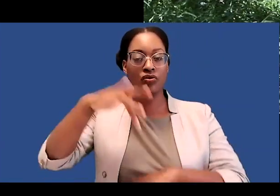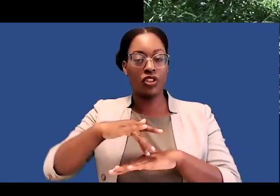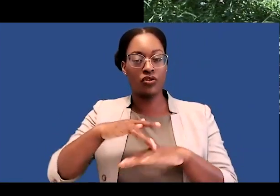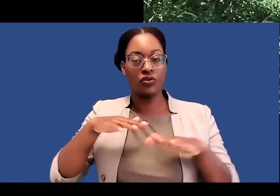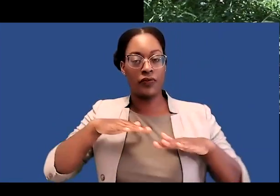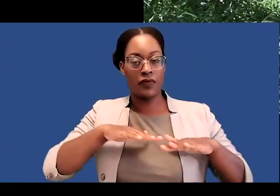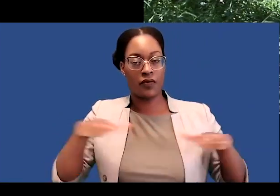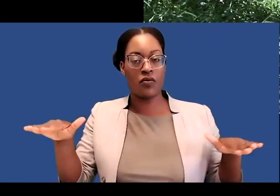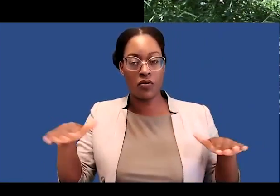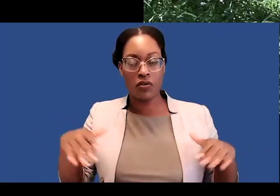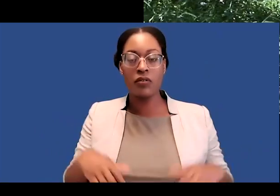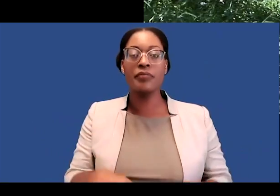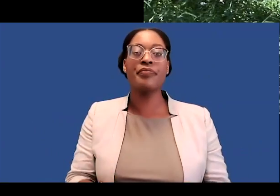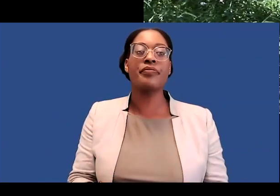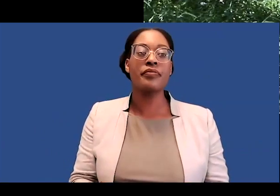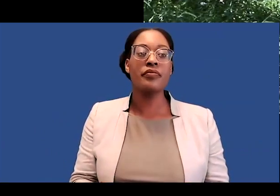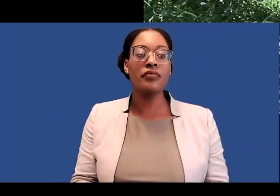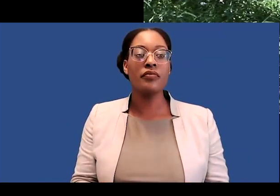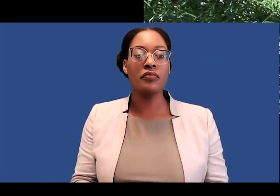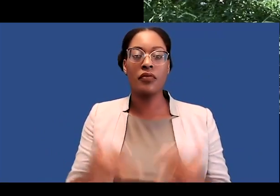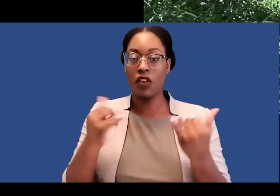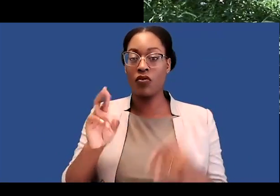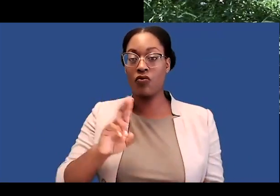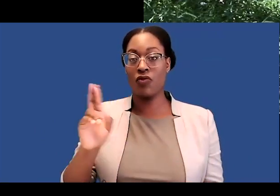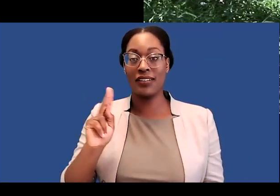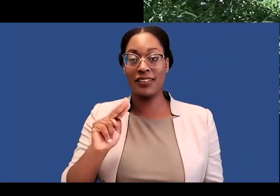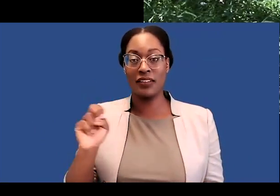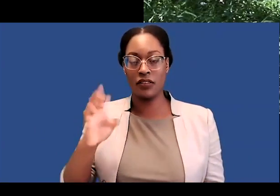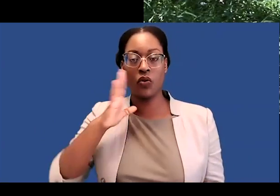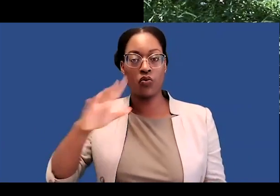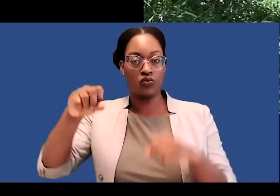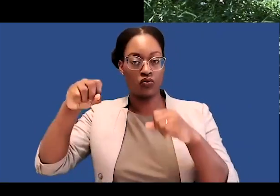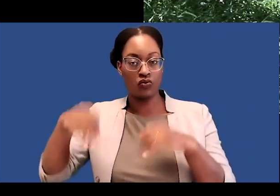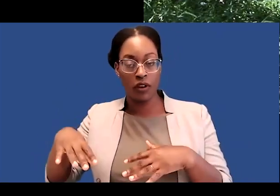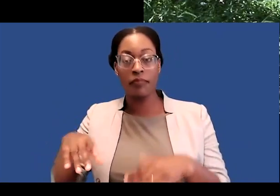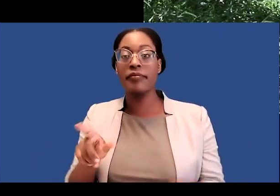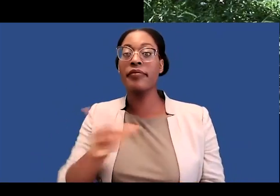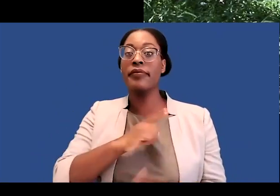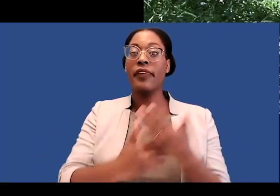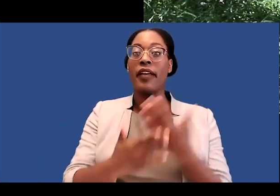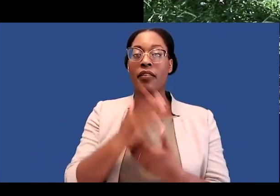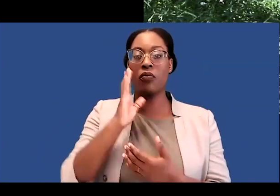Now we're going to drop the right knee and raise the left hand up.